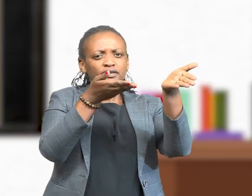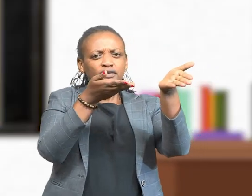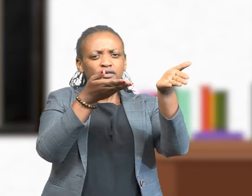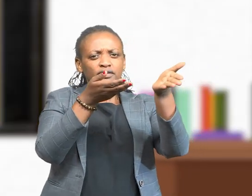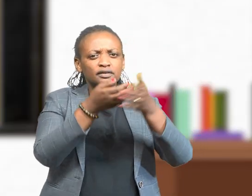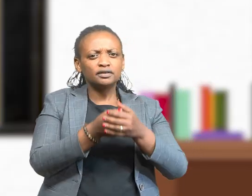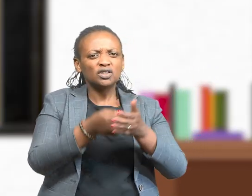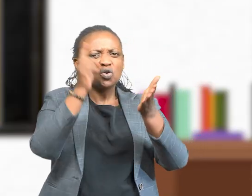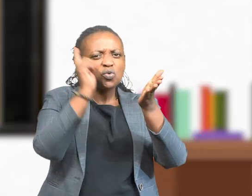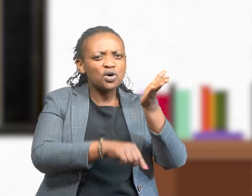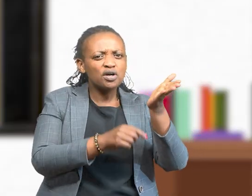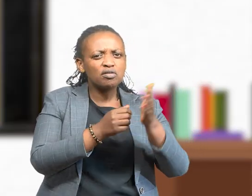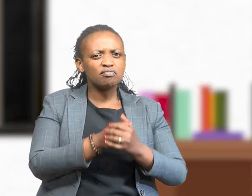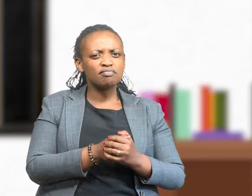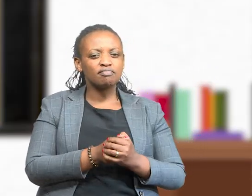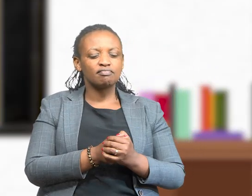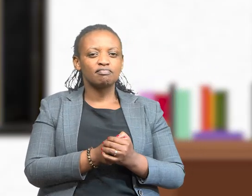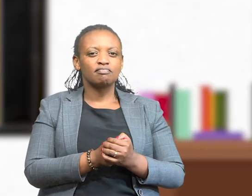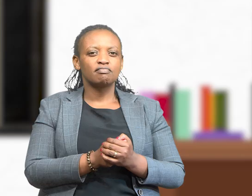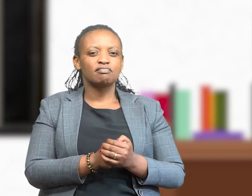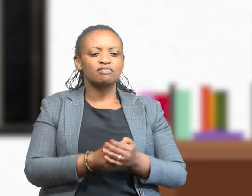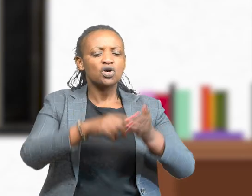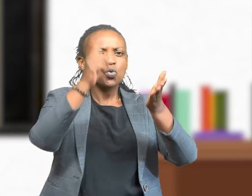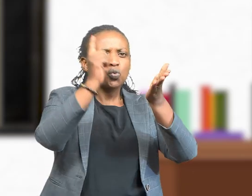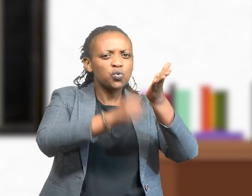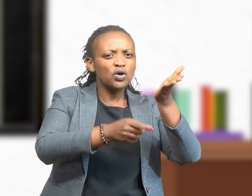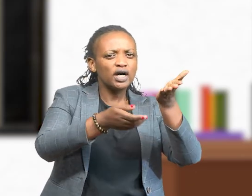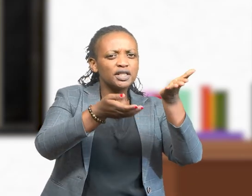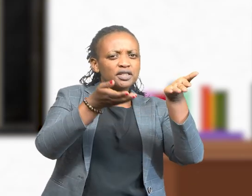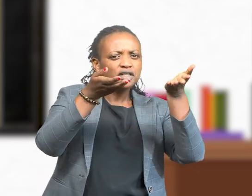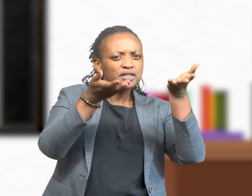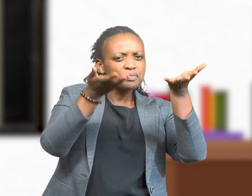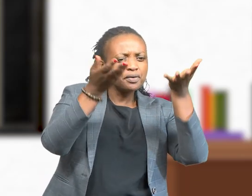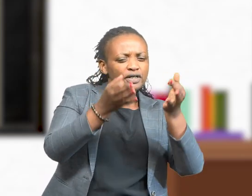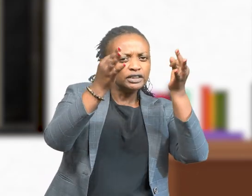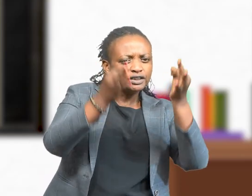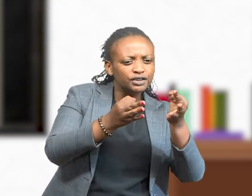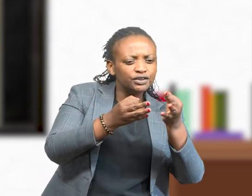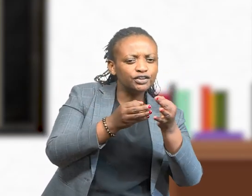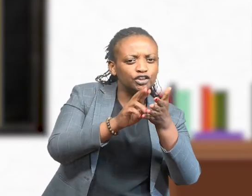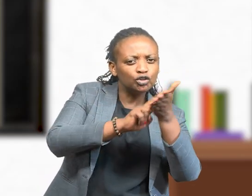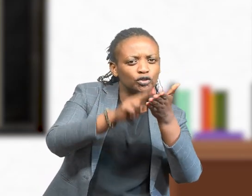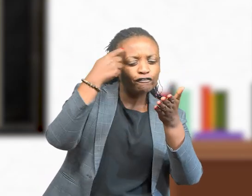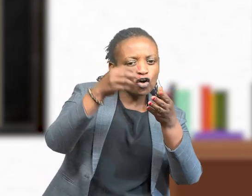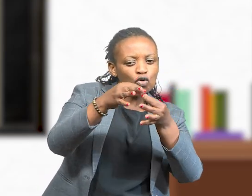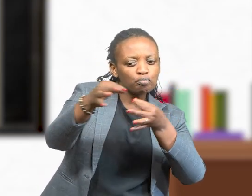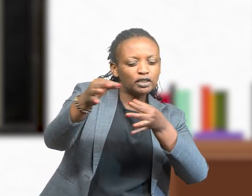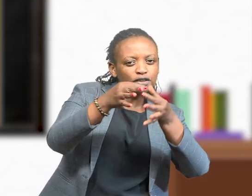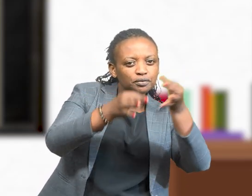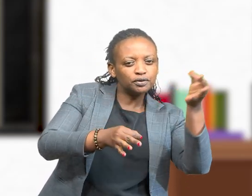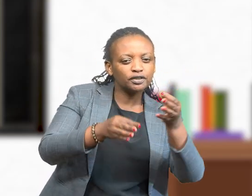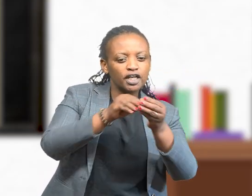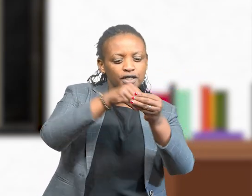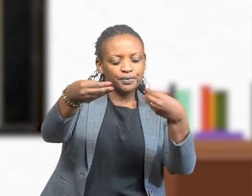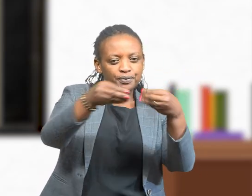this? What is this? What is this? Take. Very